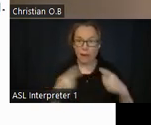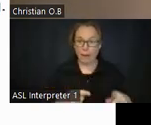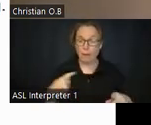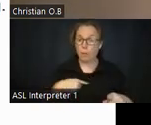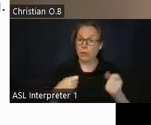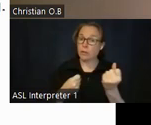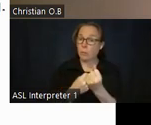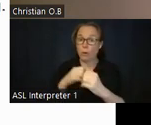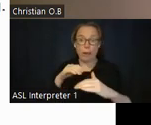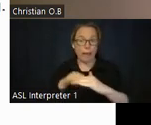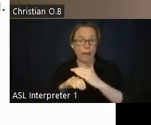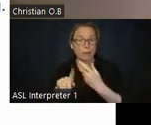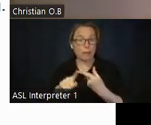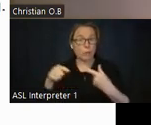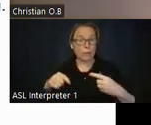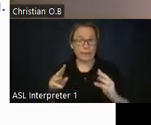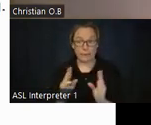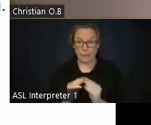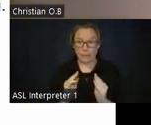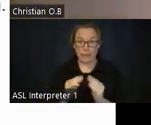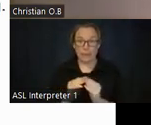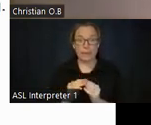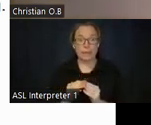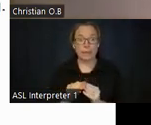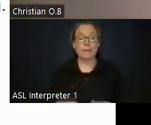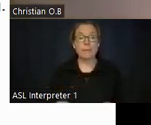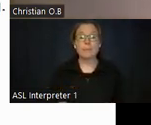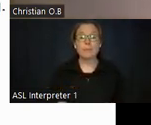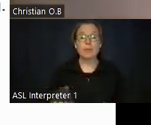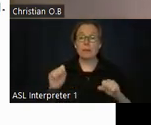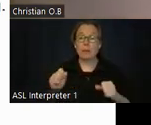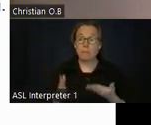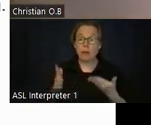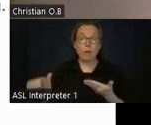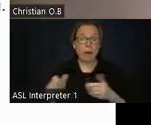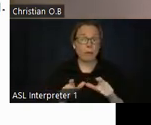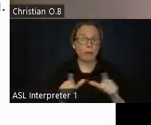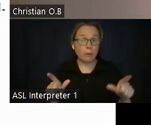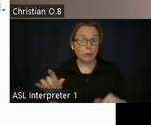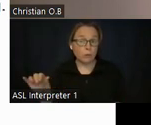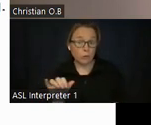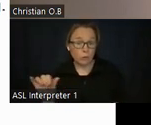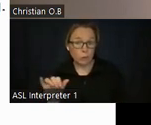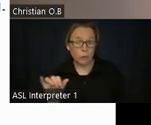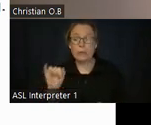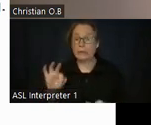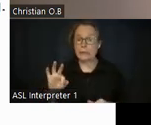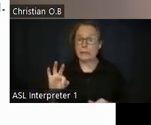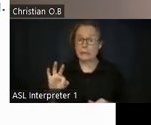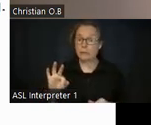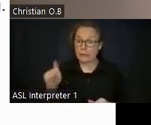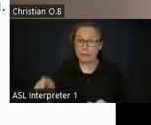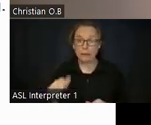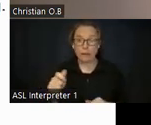to meetings of the Police Accountability Commission and can provide other language support as well. Please email in advance